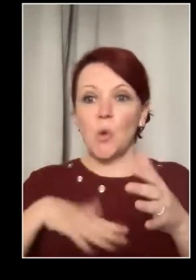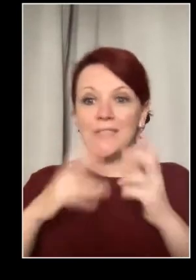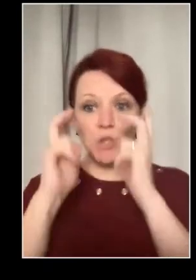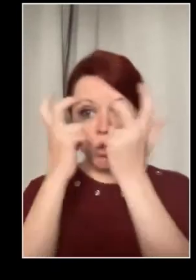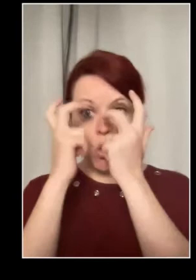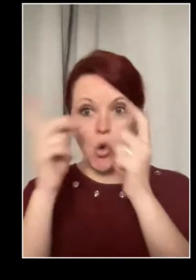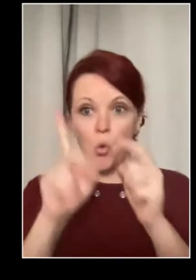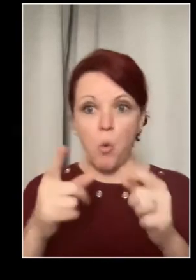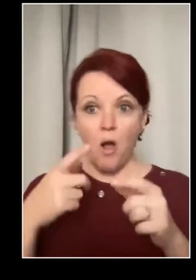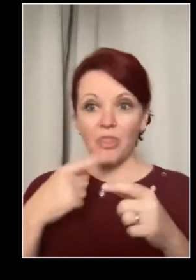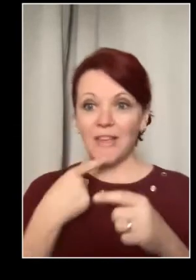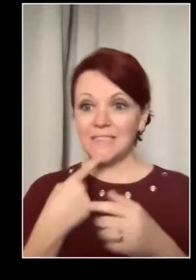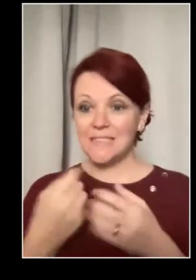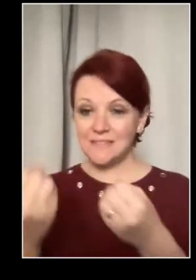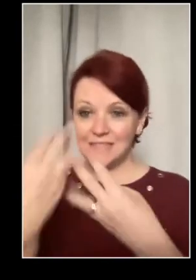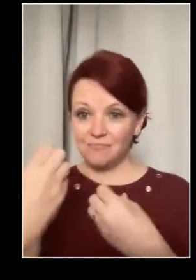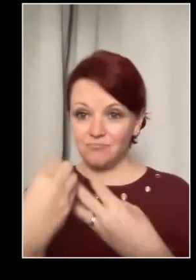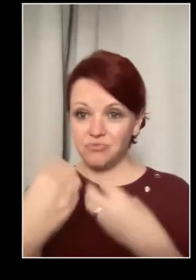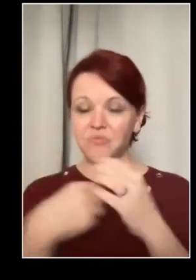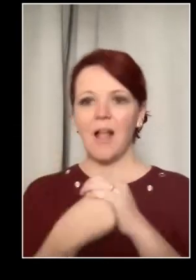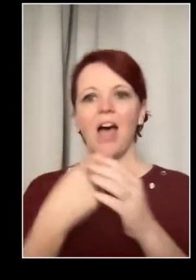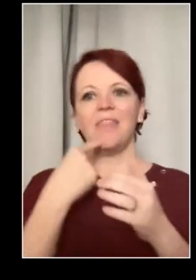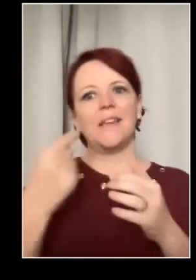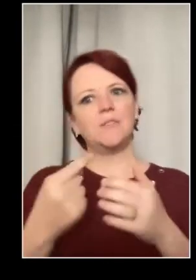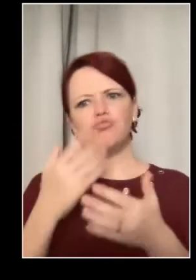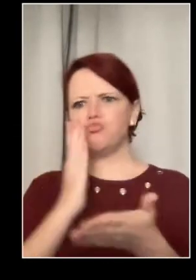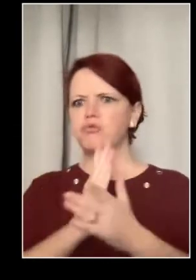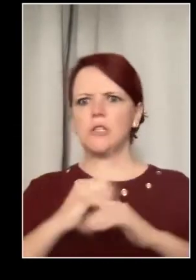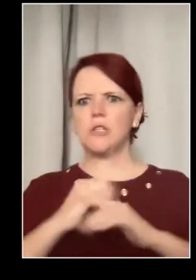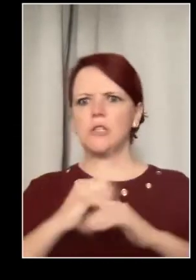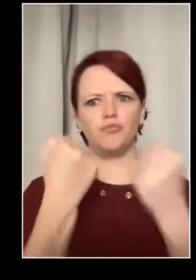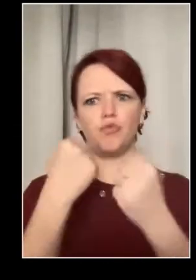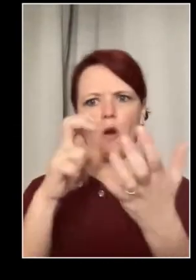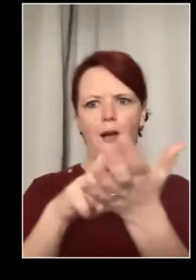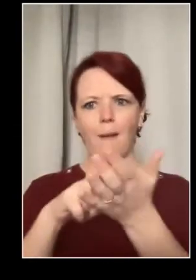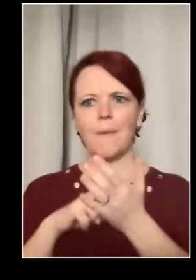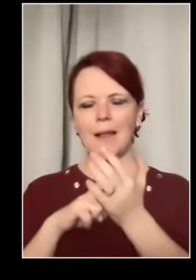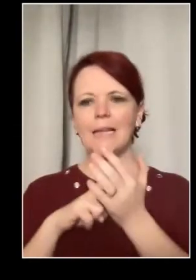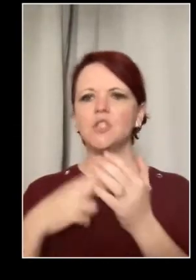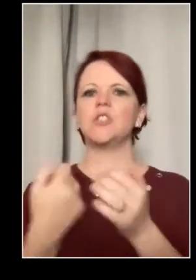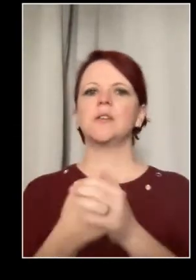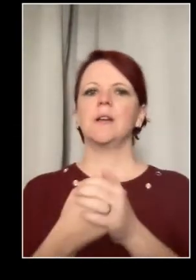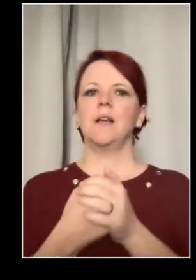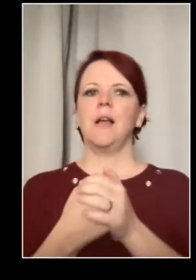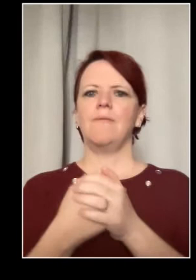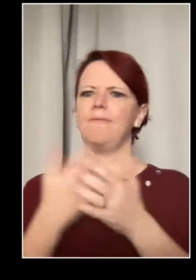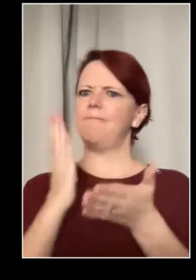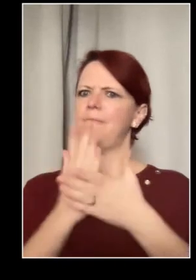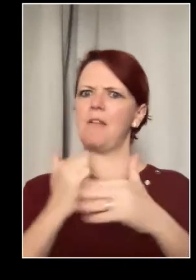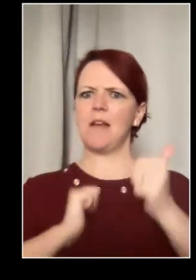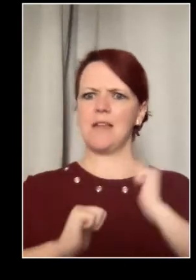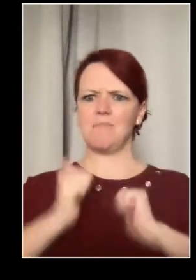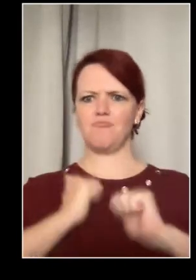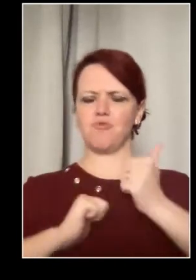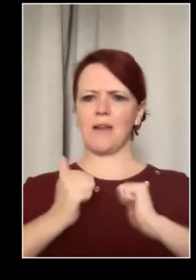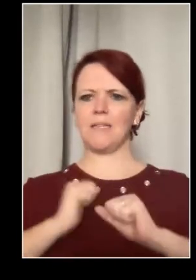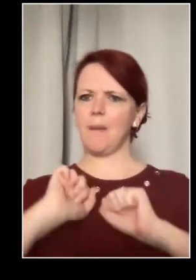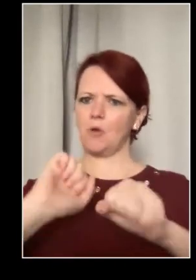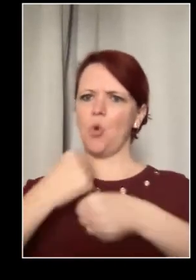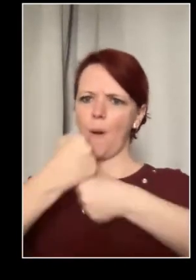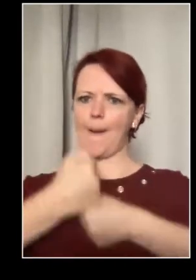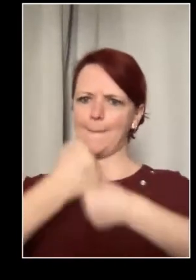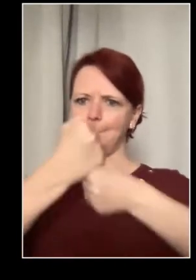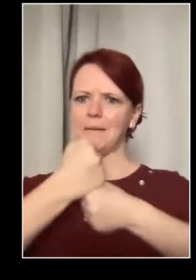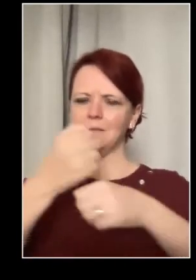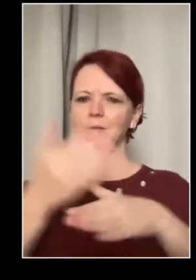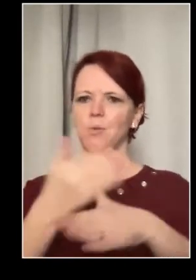judges said that this was a very strong application and they were impressed by your ambassadorial work around neurodiversity. They said you have a